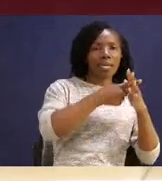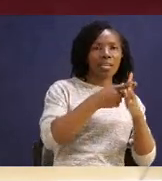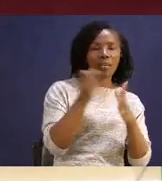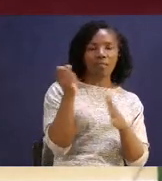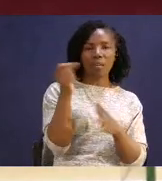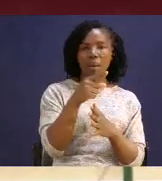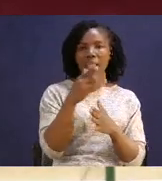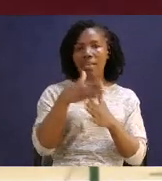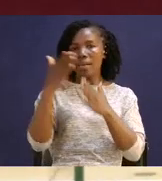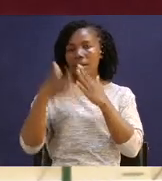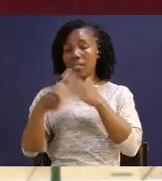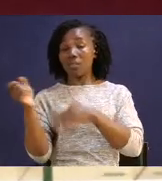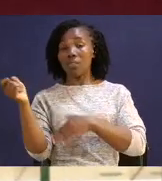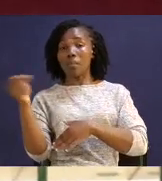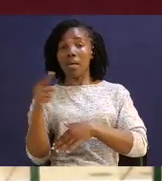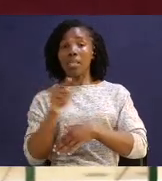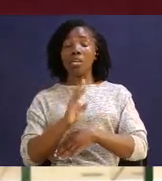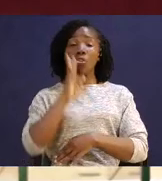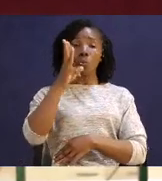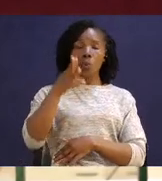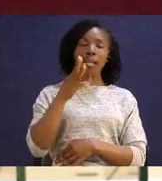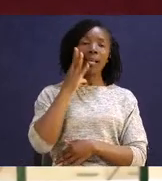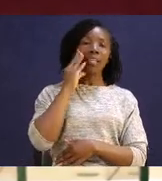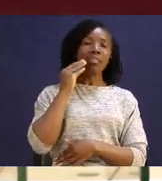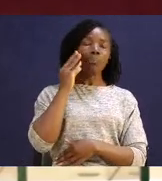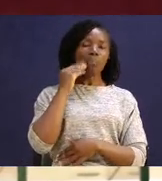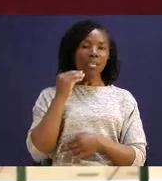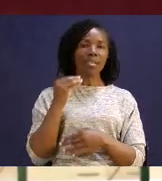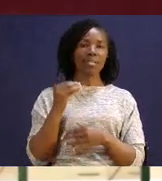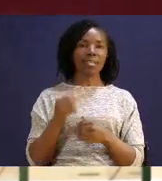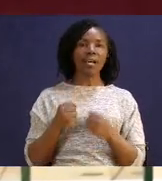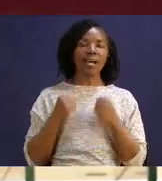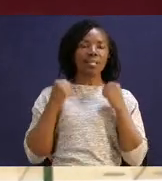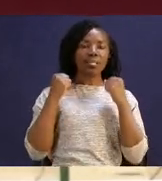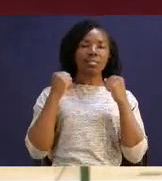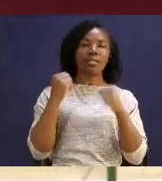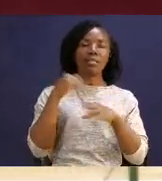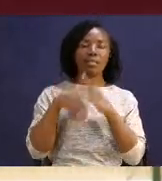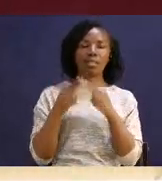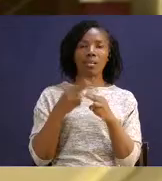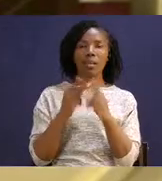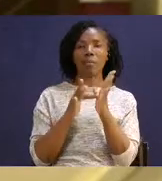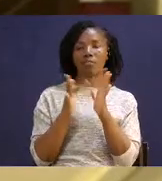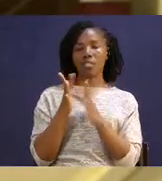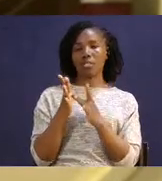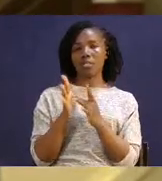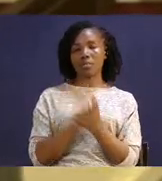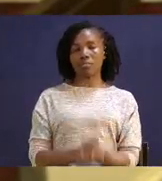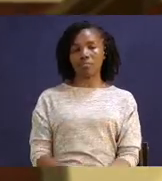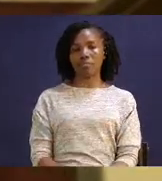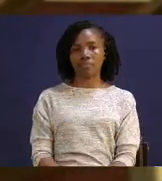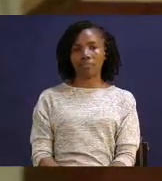you'll be walking with your head held high. In Jesus' name. Jesus' name.